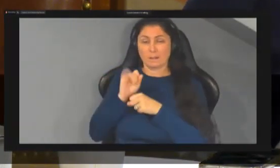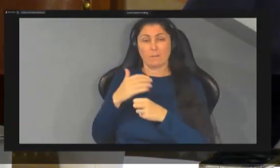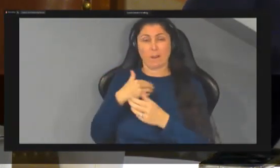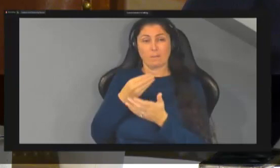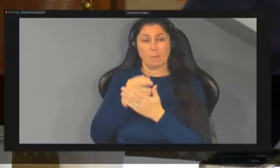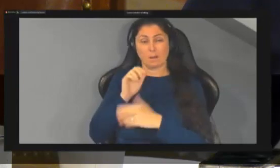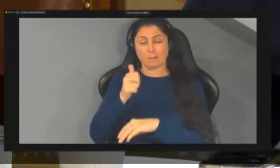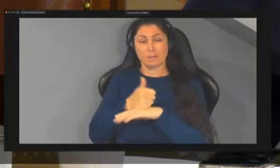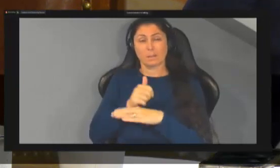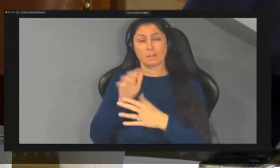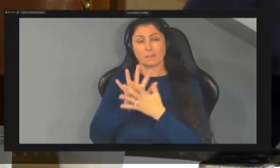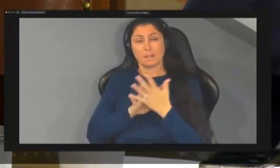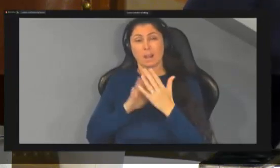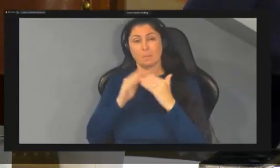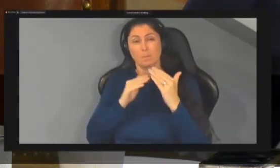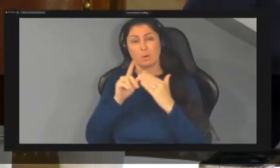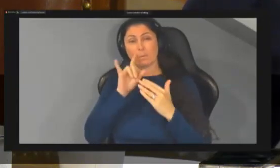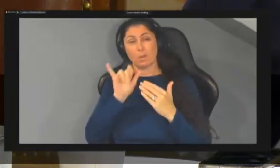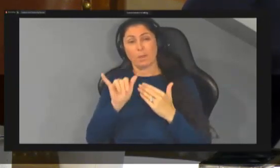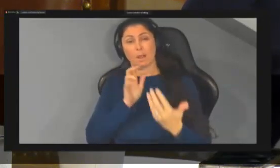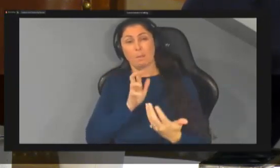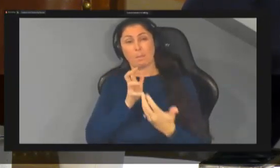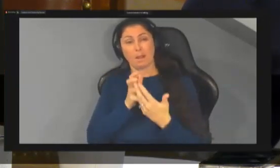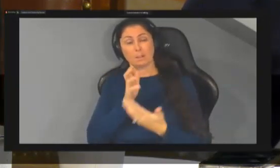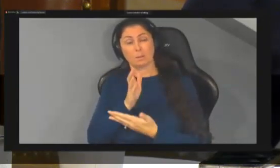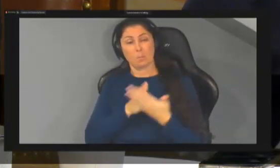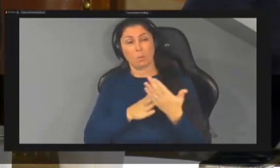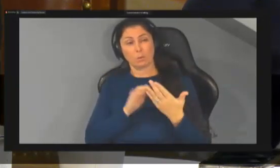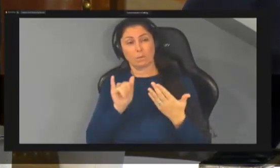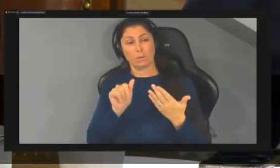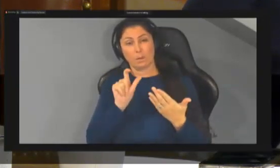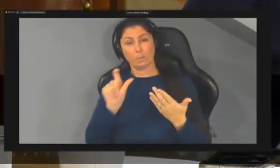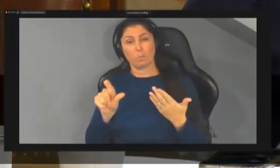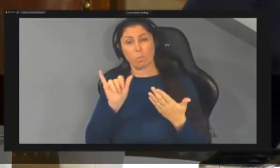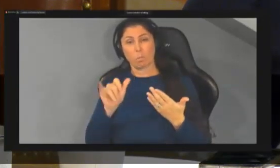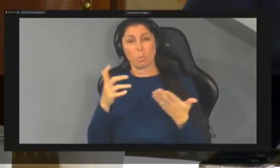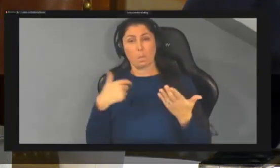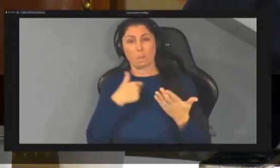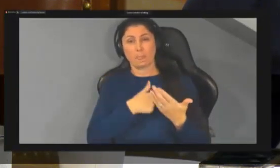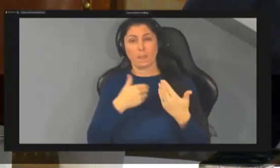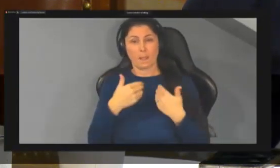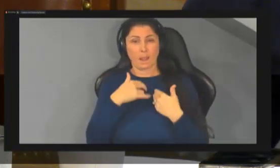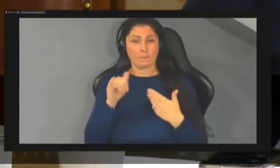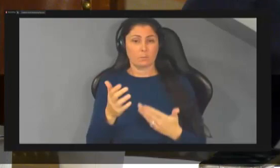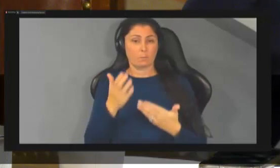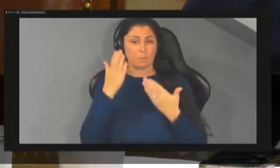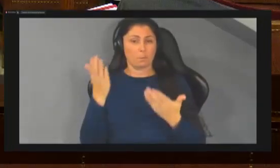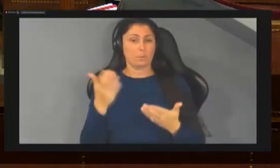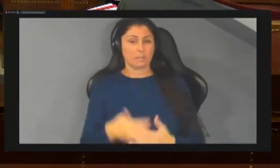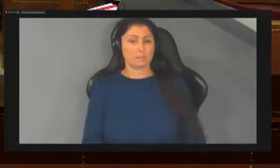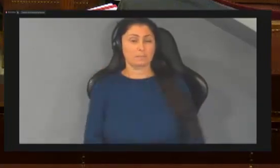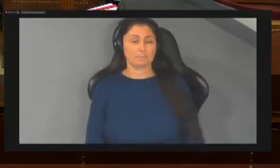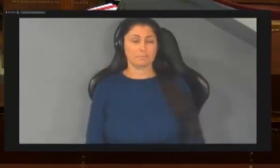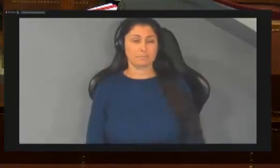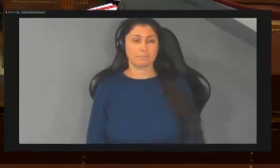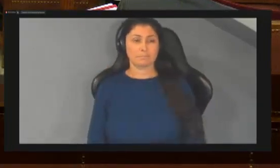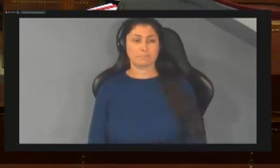build for the matching portion of the grant, that's what we have in here and that's what we're proposing.